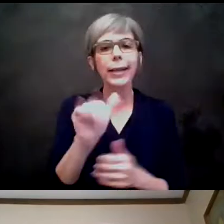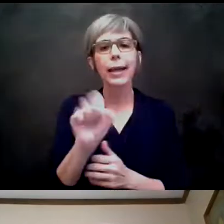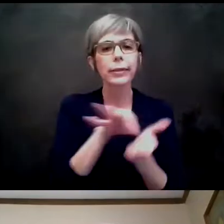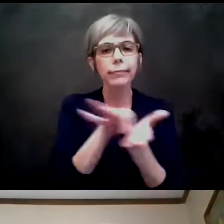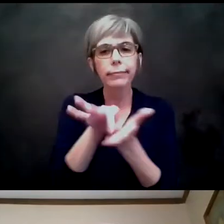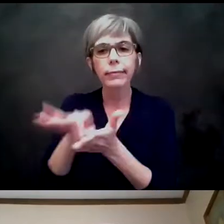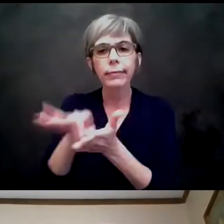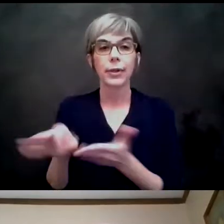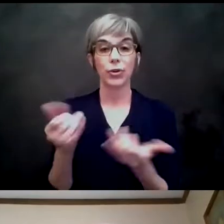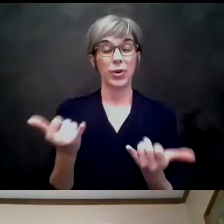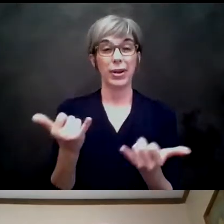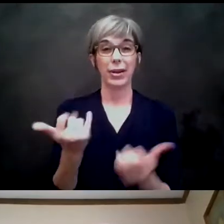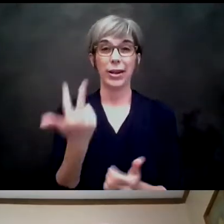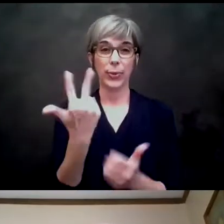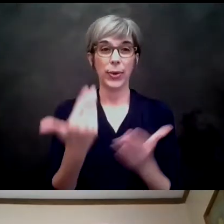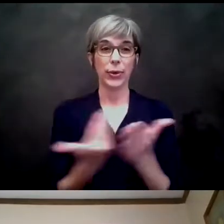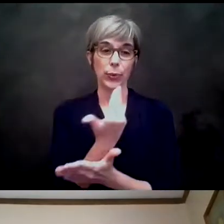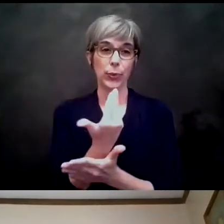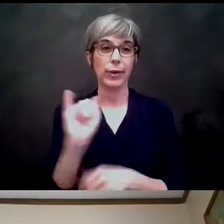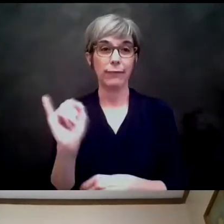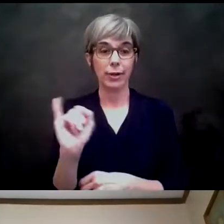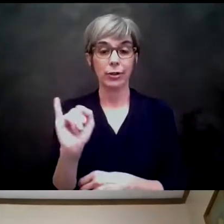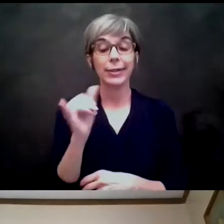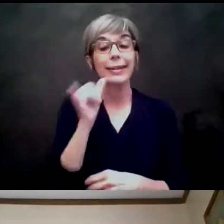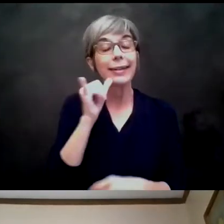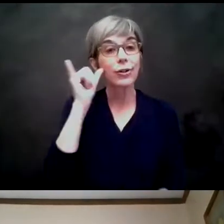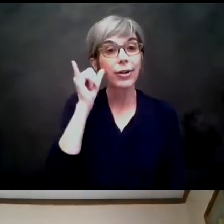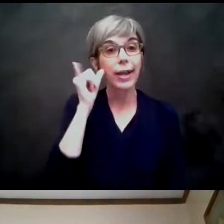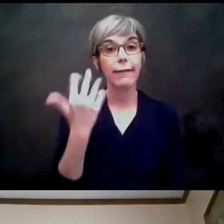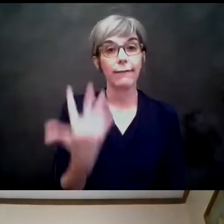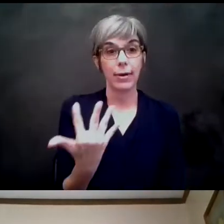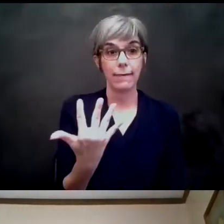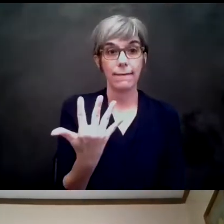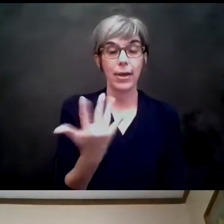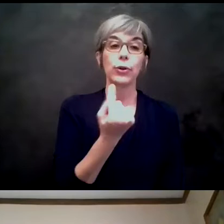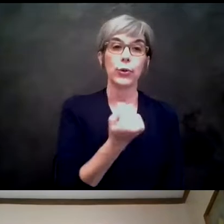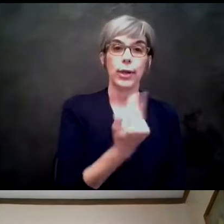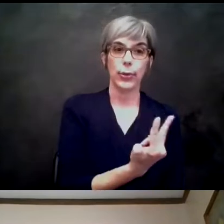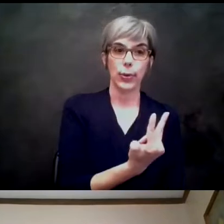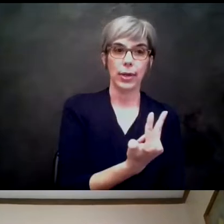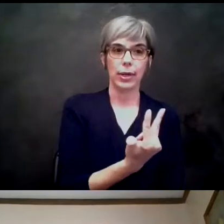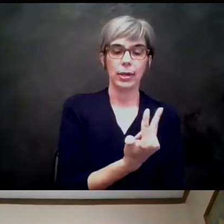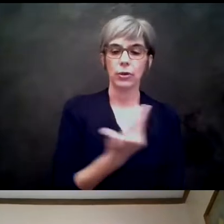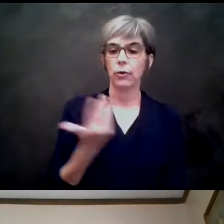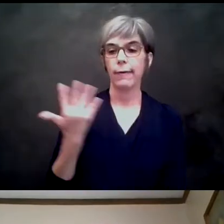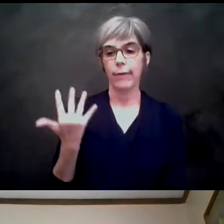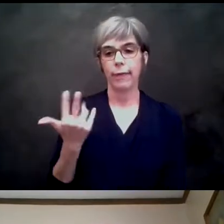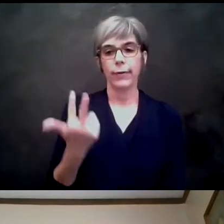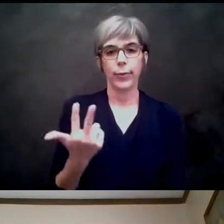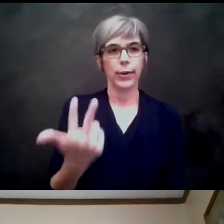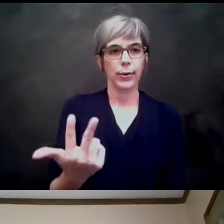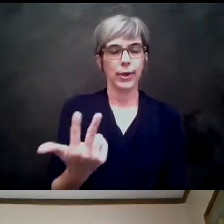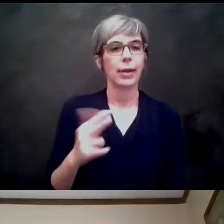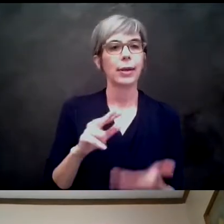new infections. Yesterday, it was 5, and Tuesday, it was 3. These numbers are a far cry from our